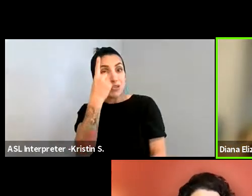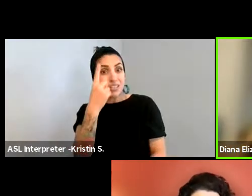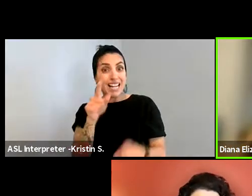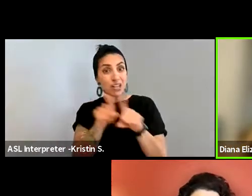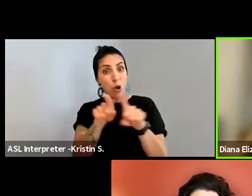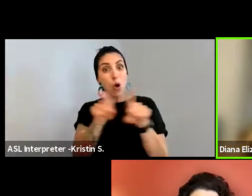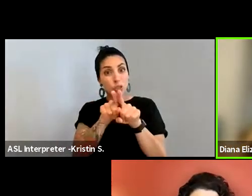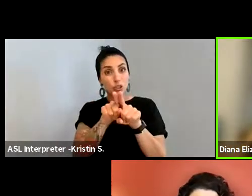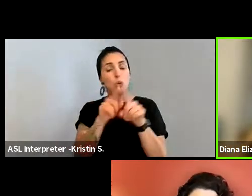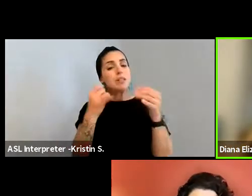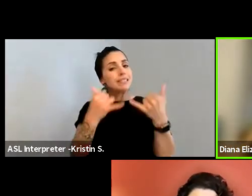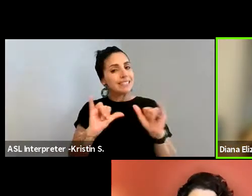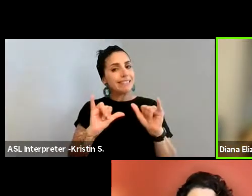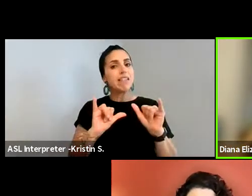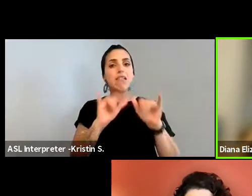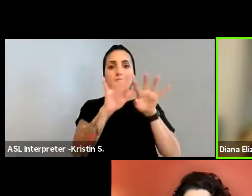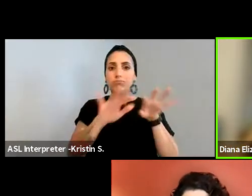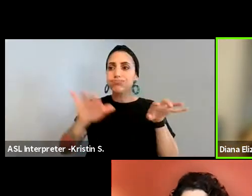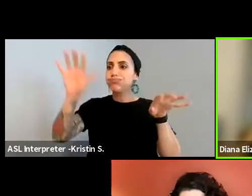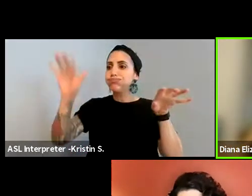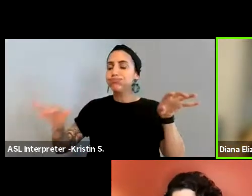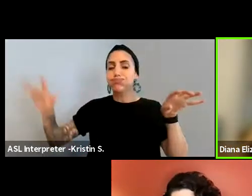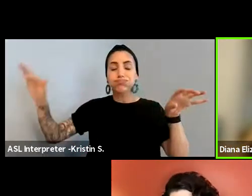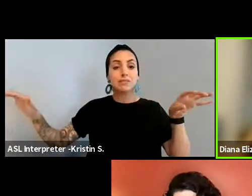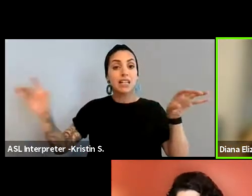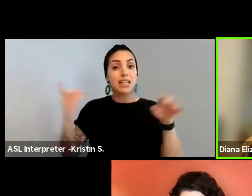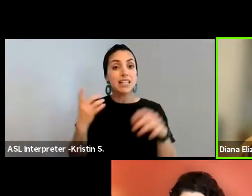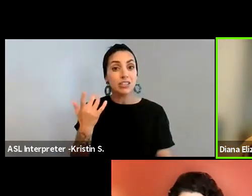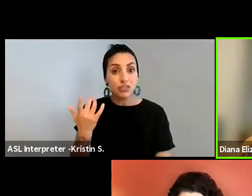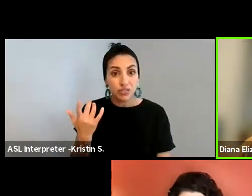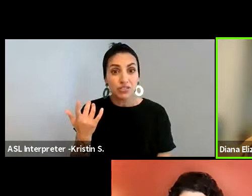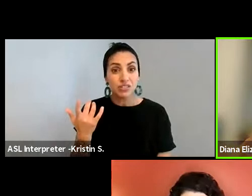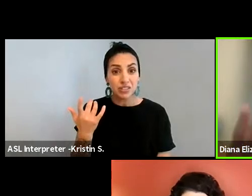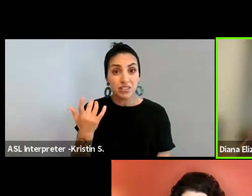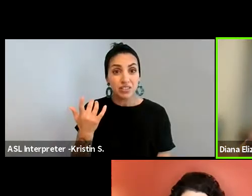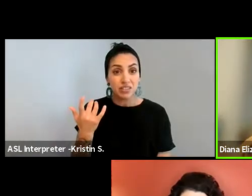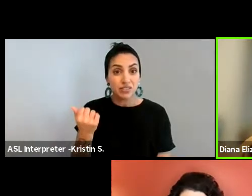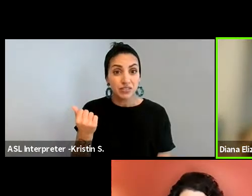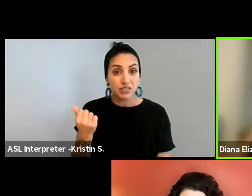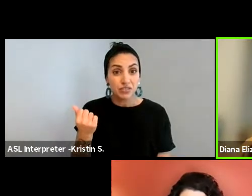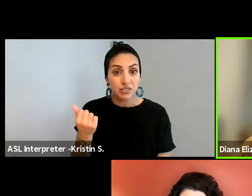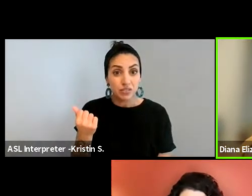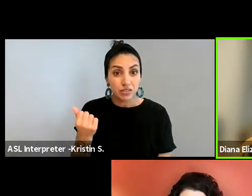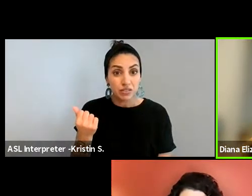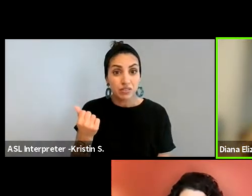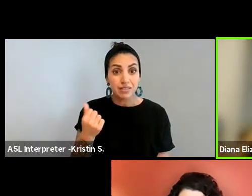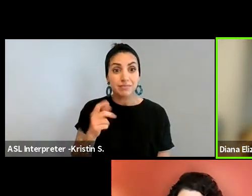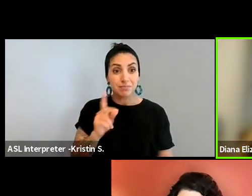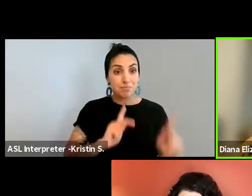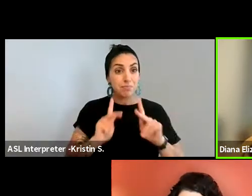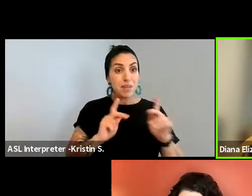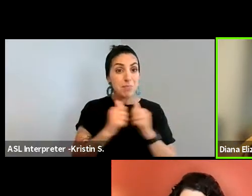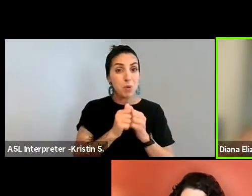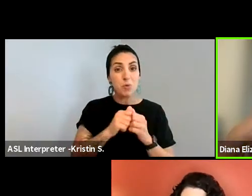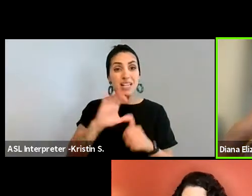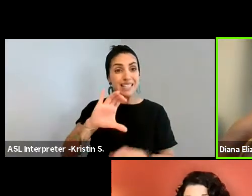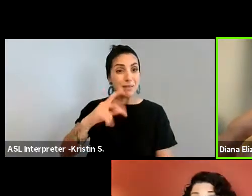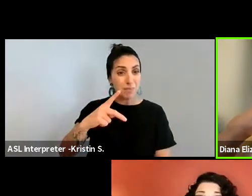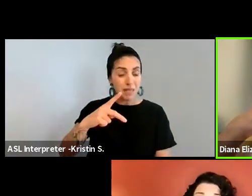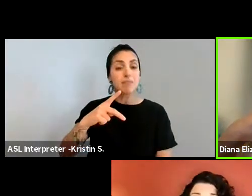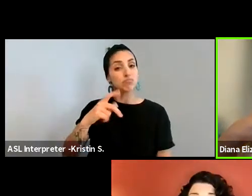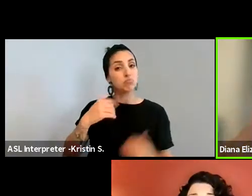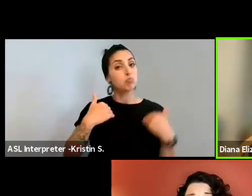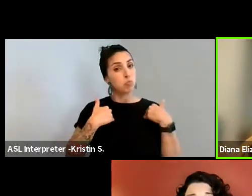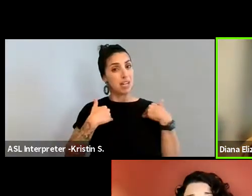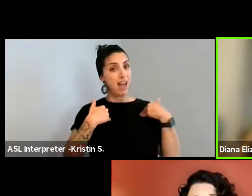need to be part of. I come as a disabled Black woman, which is with cerebral palsy. There are images, there are